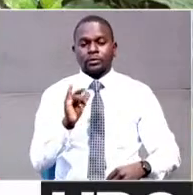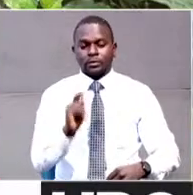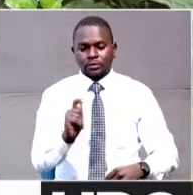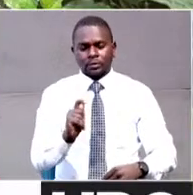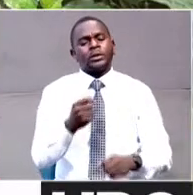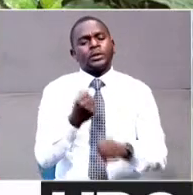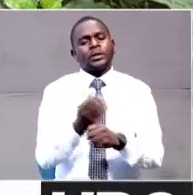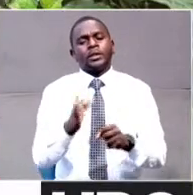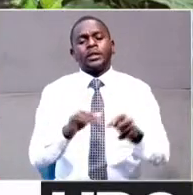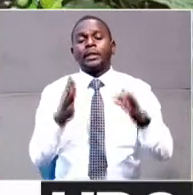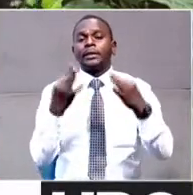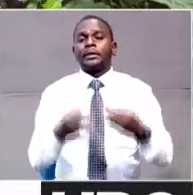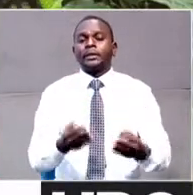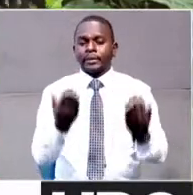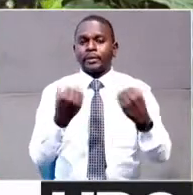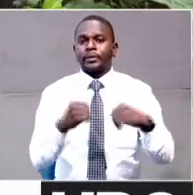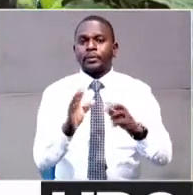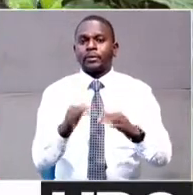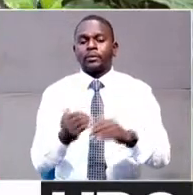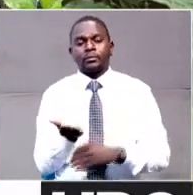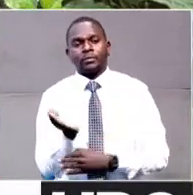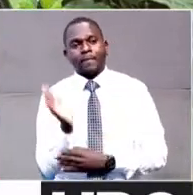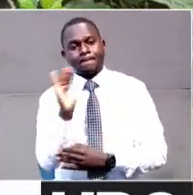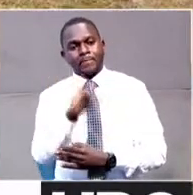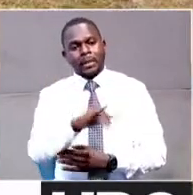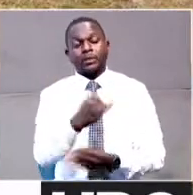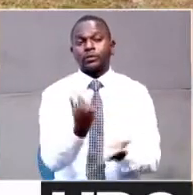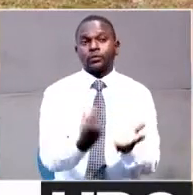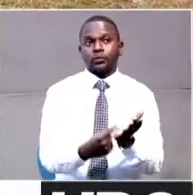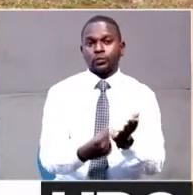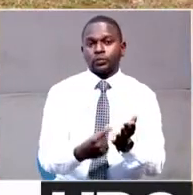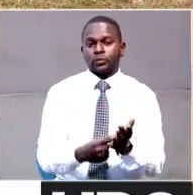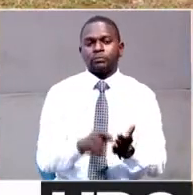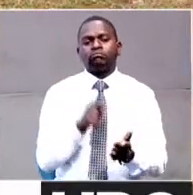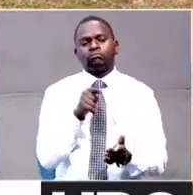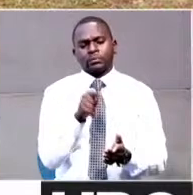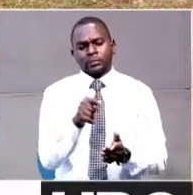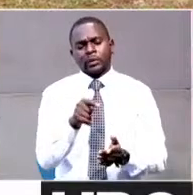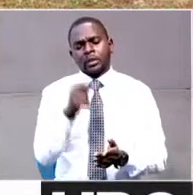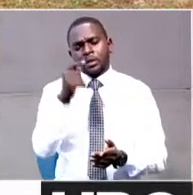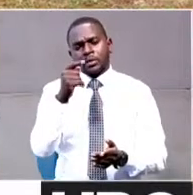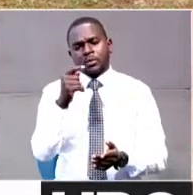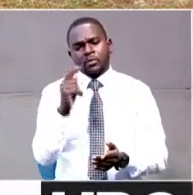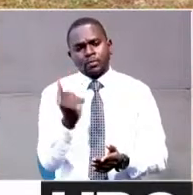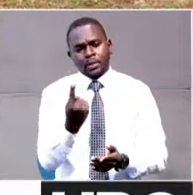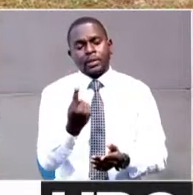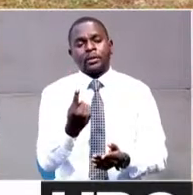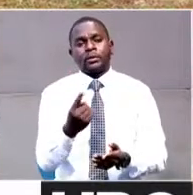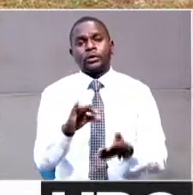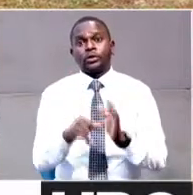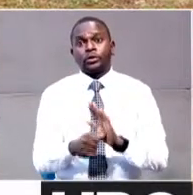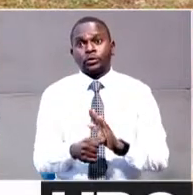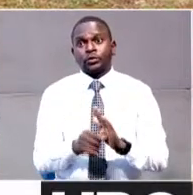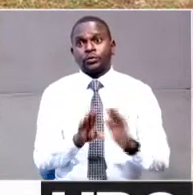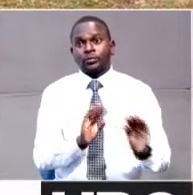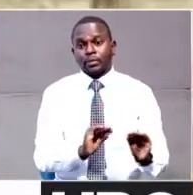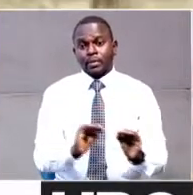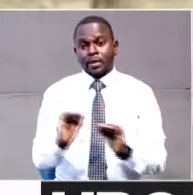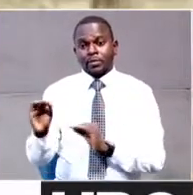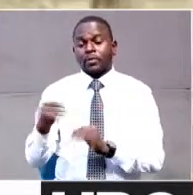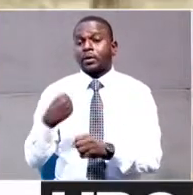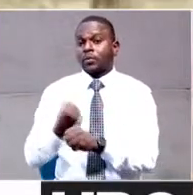did whatever possible to bring her back. This is just one of the many cases of migrant